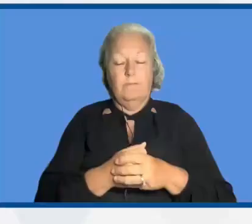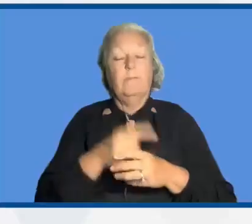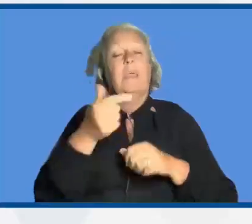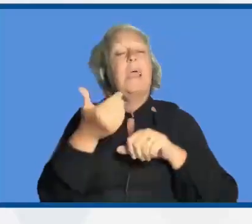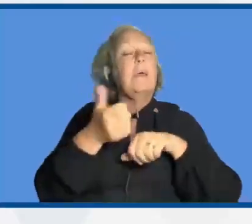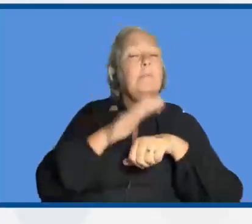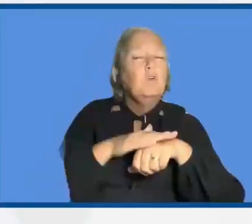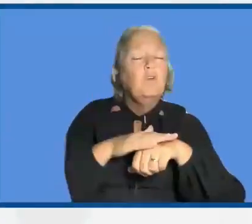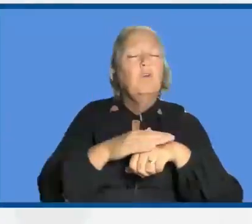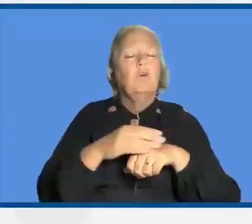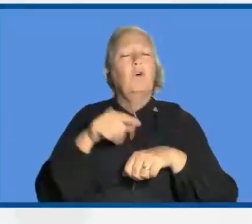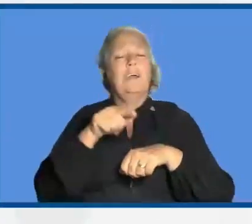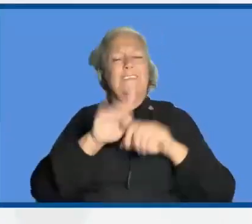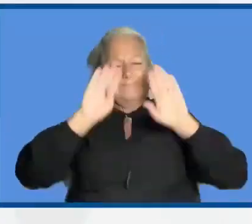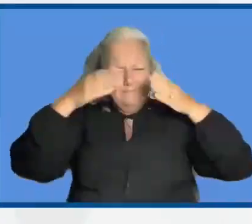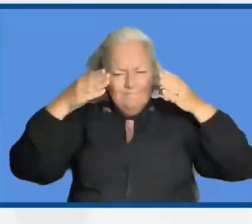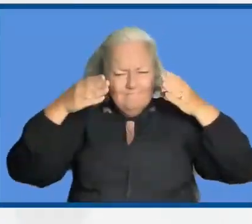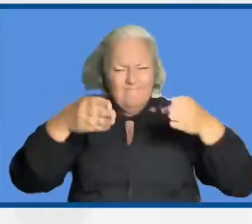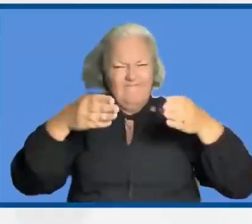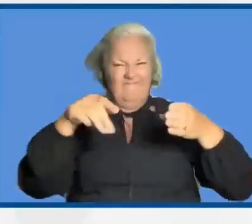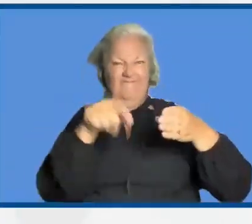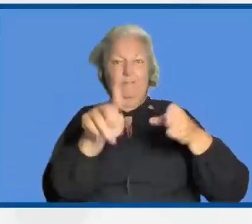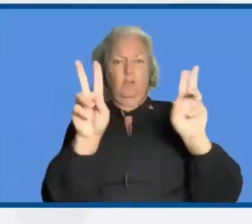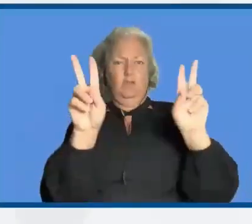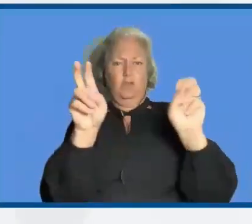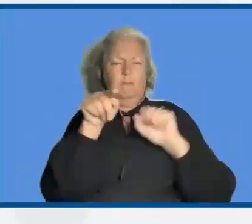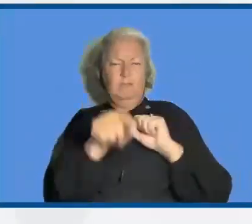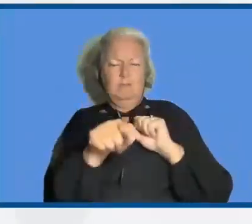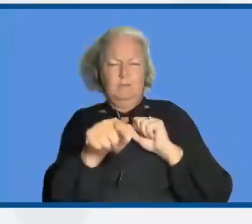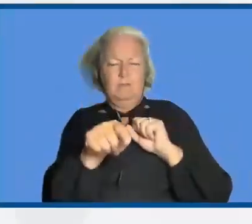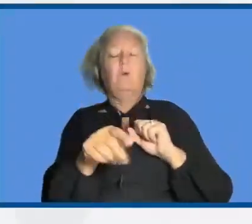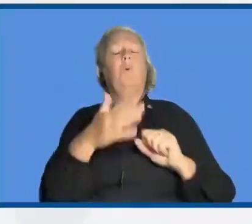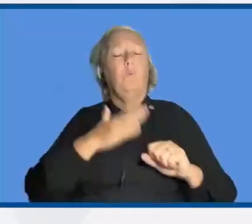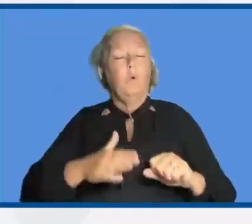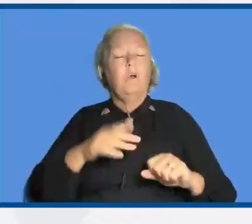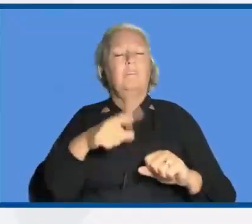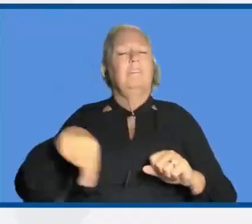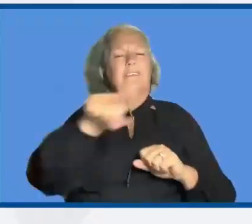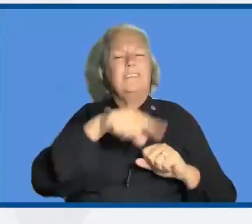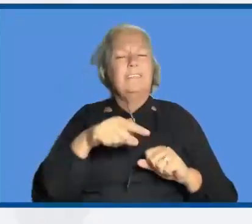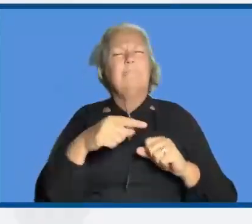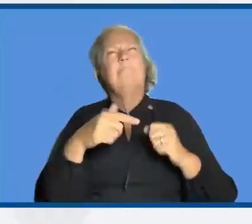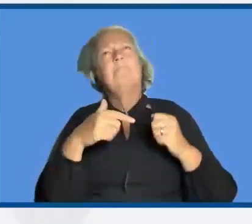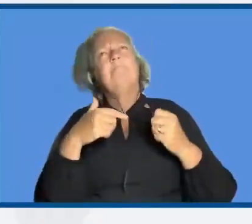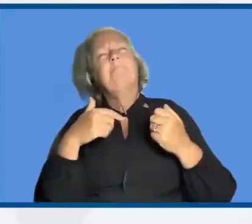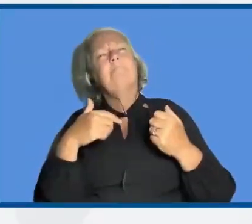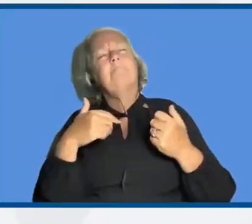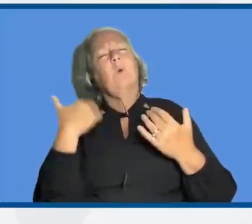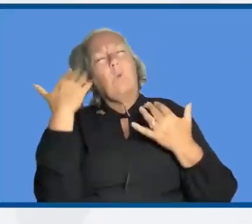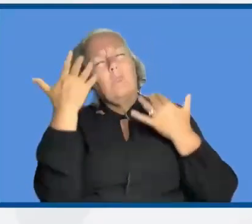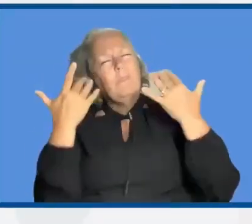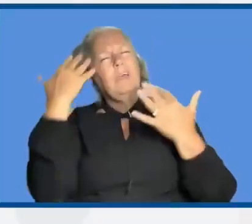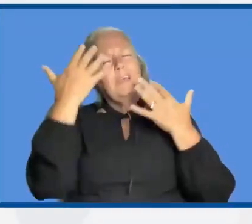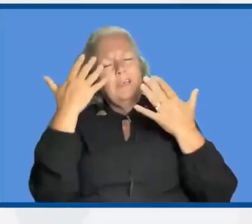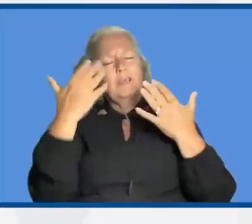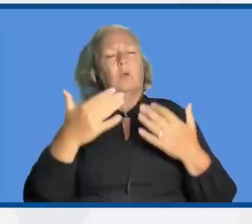topic that is increasingly urging us to reflect, to make a commitment from many of